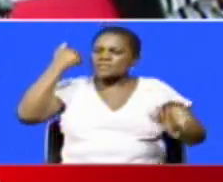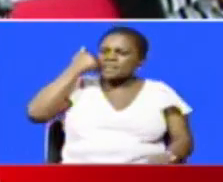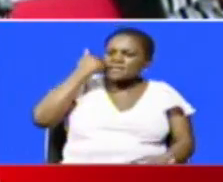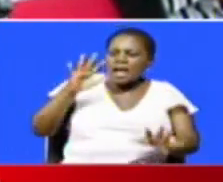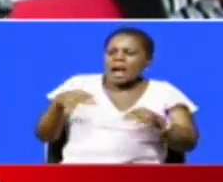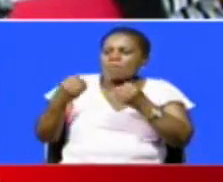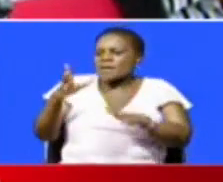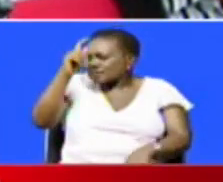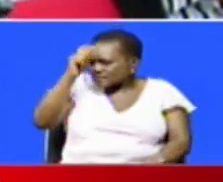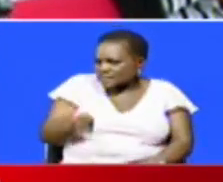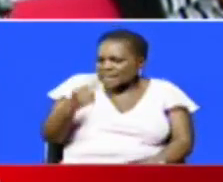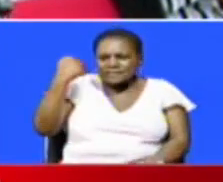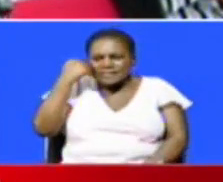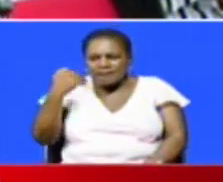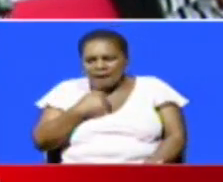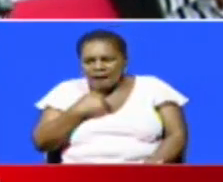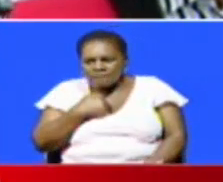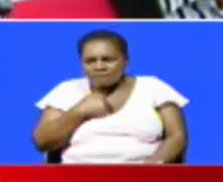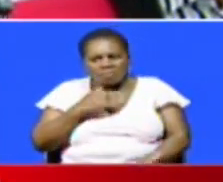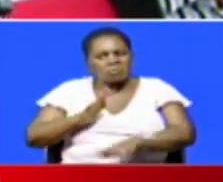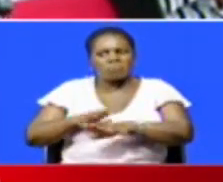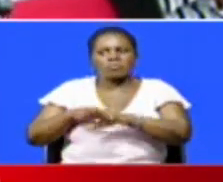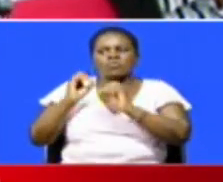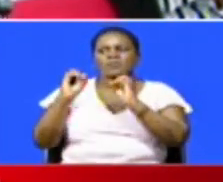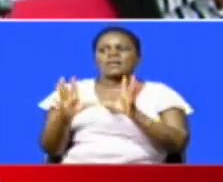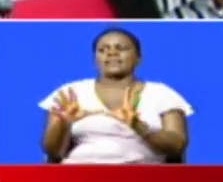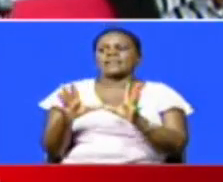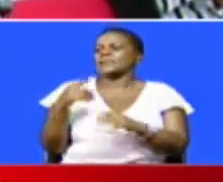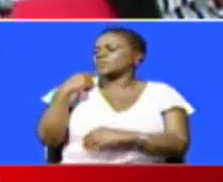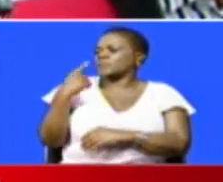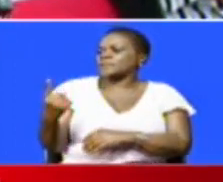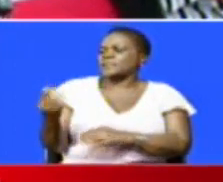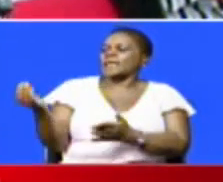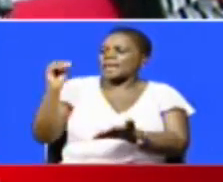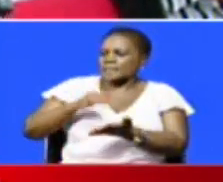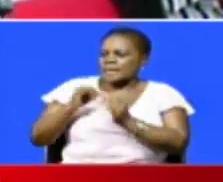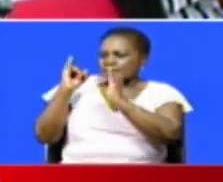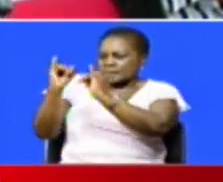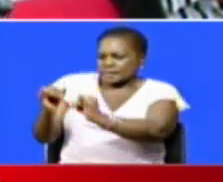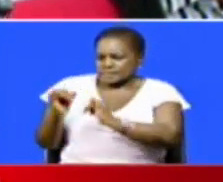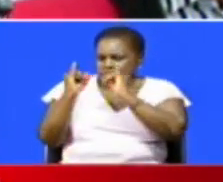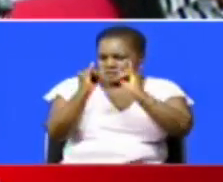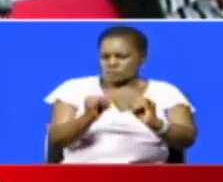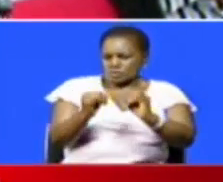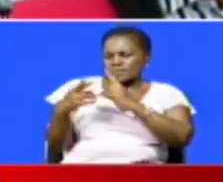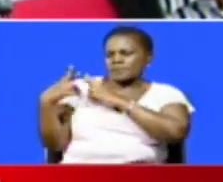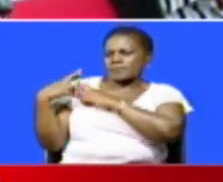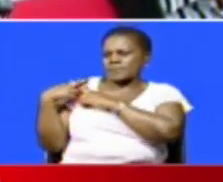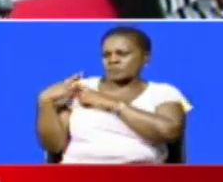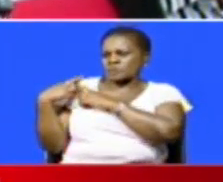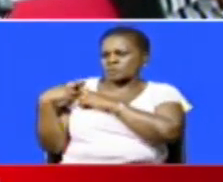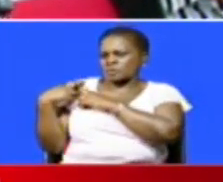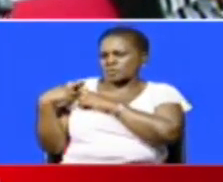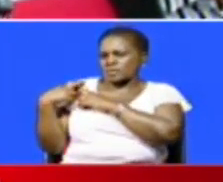how many judges have turned positive. We've urged again and again individual responsibility.